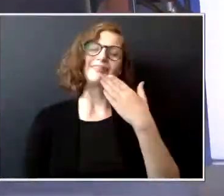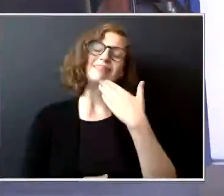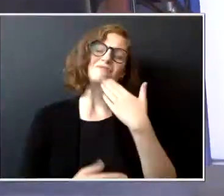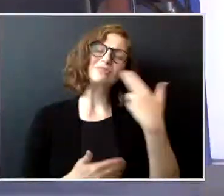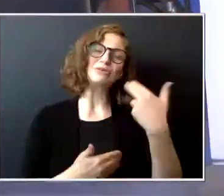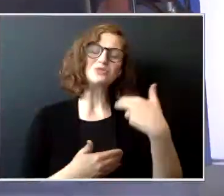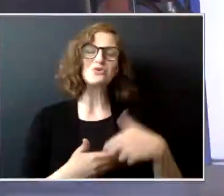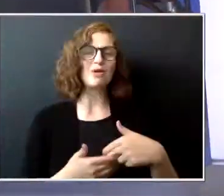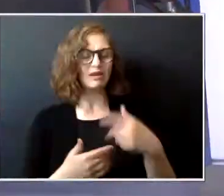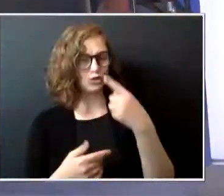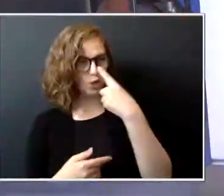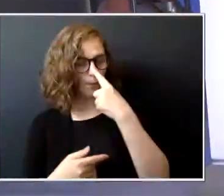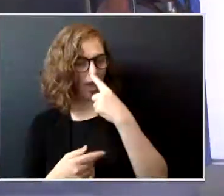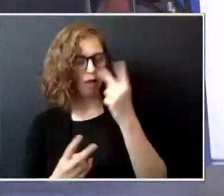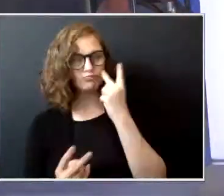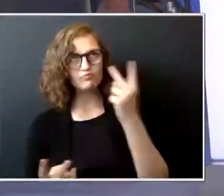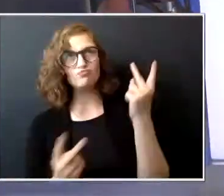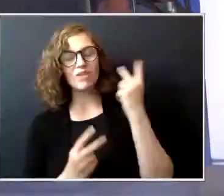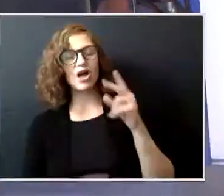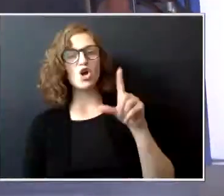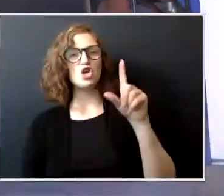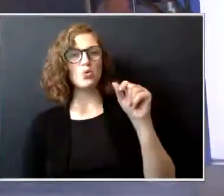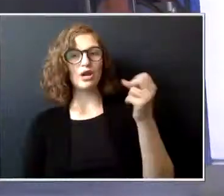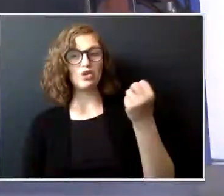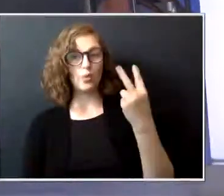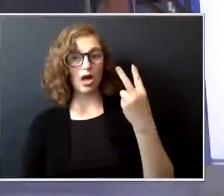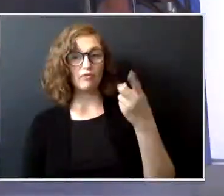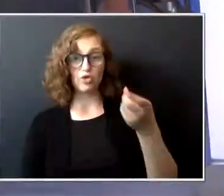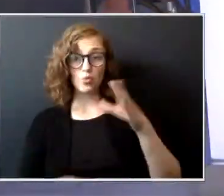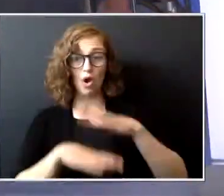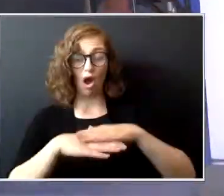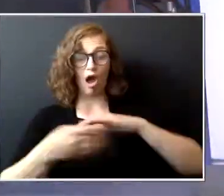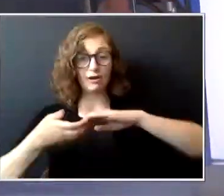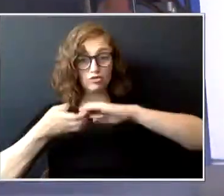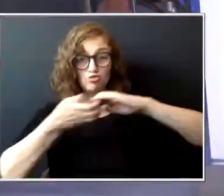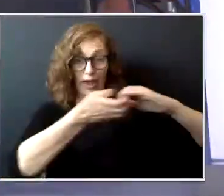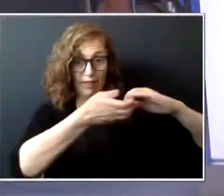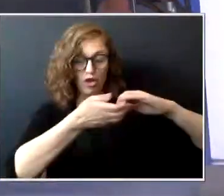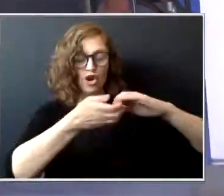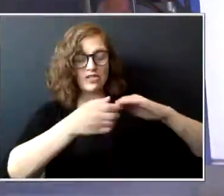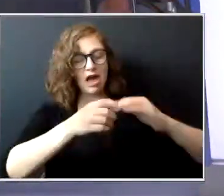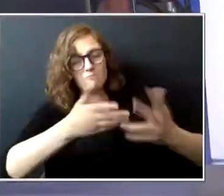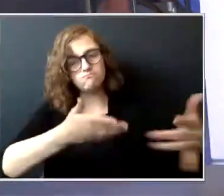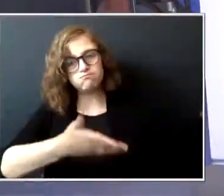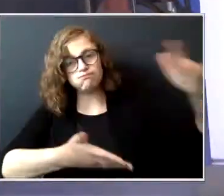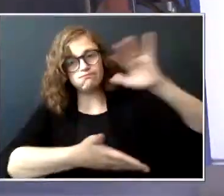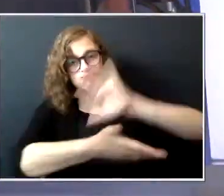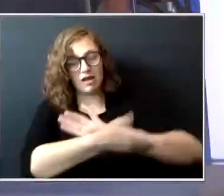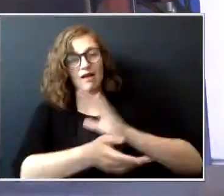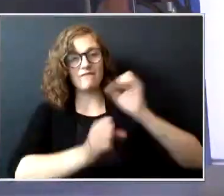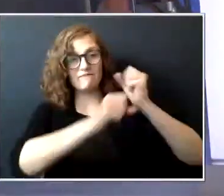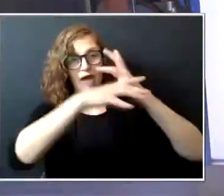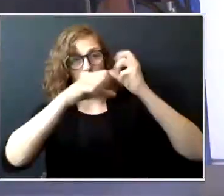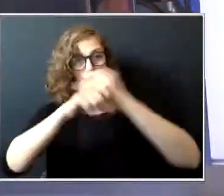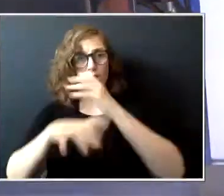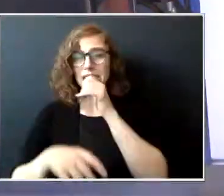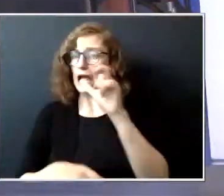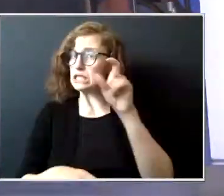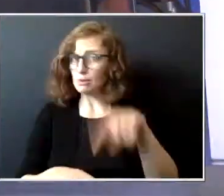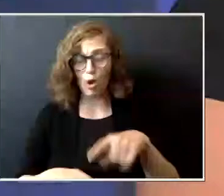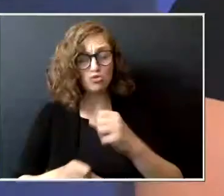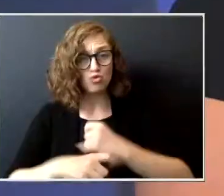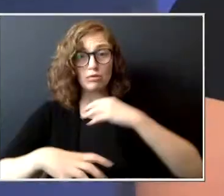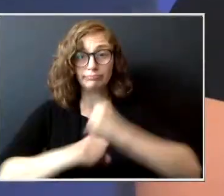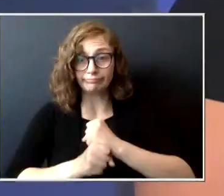of a trailer which is loaded with fireworks that weren't supposed to go off, but something happened. Something did happen.